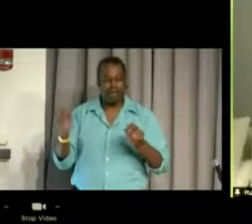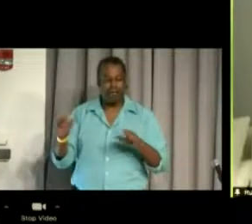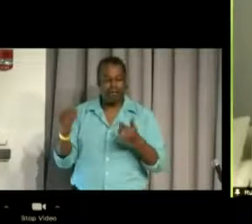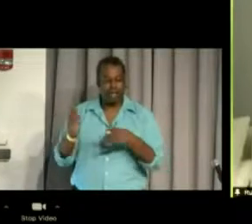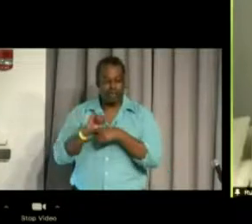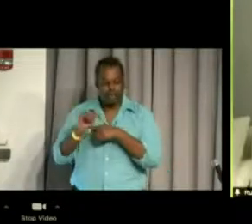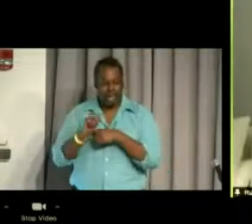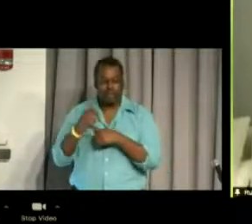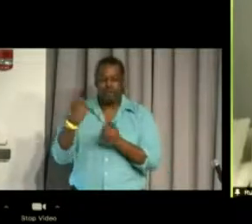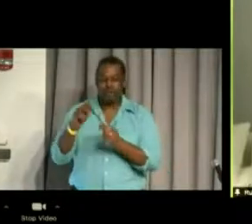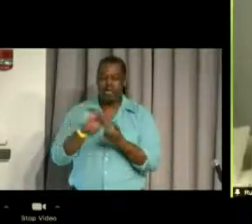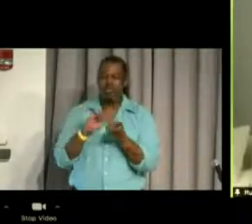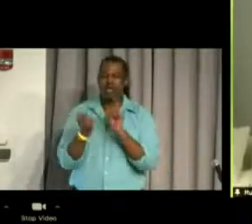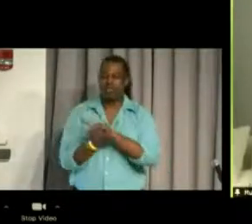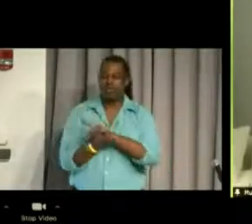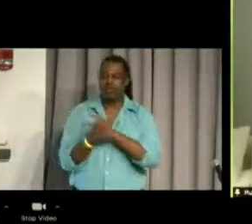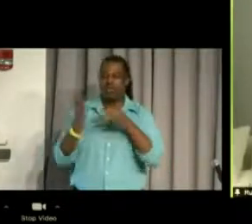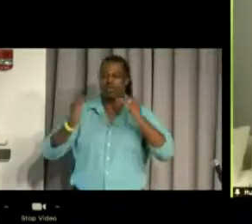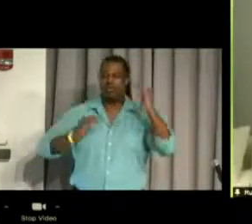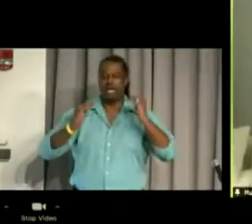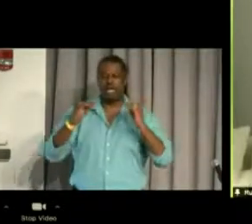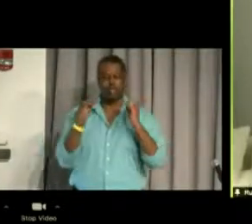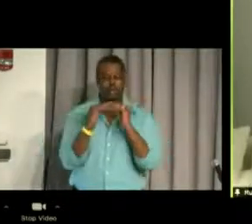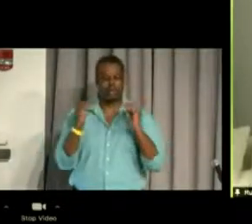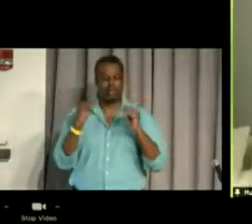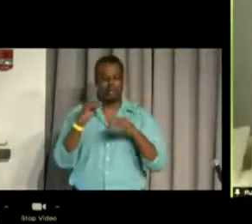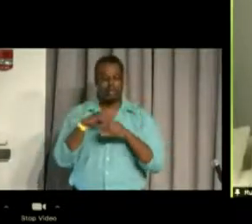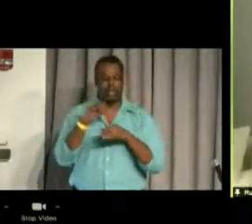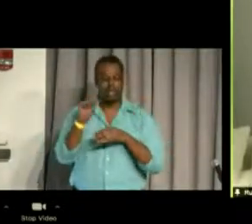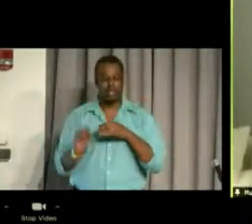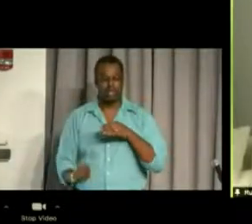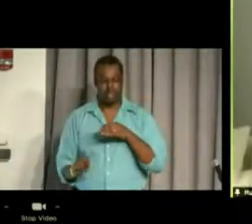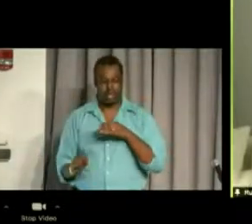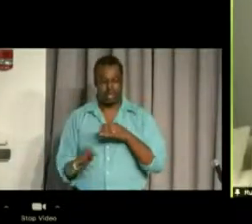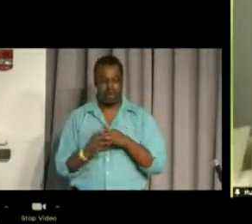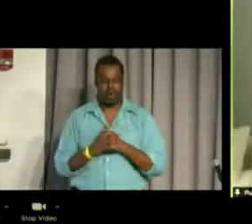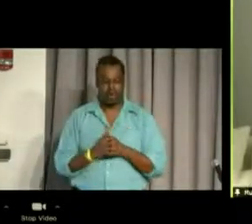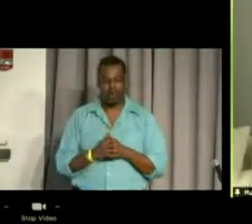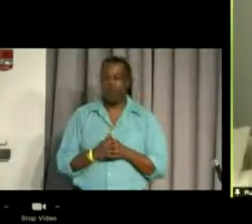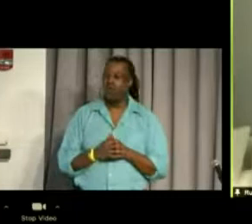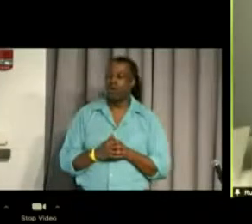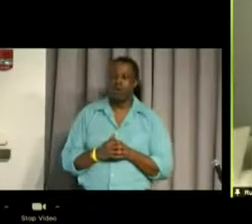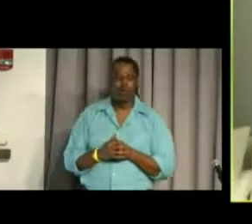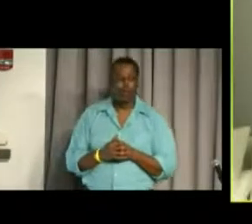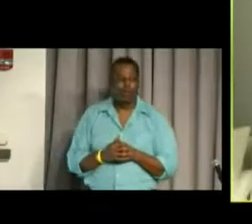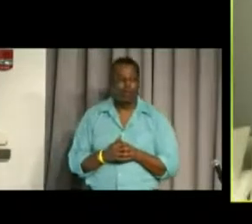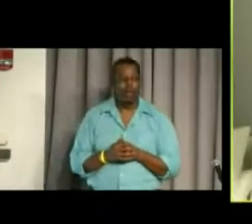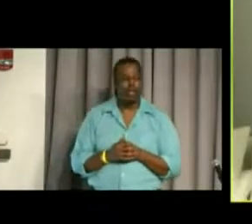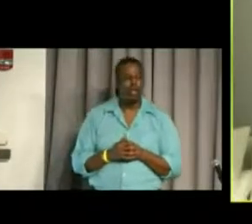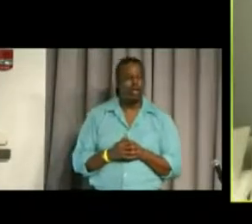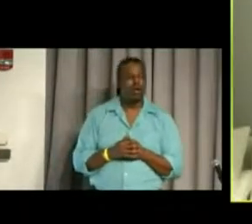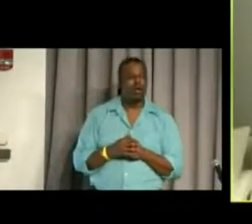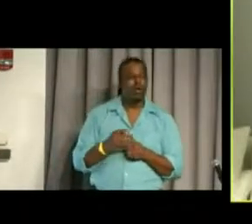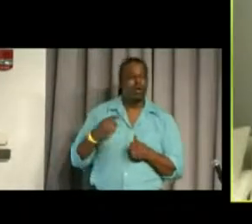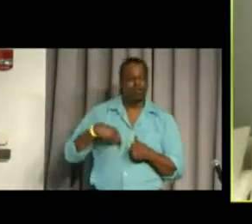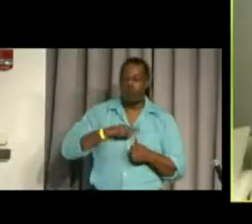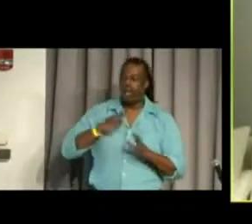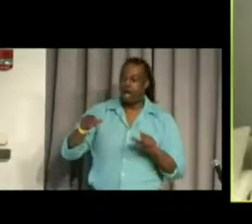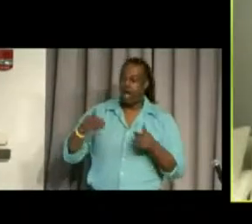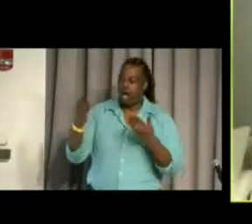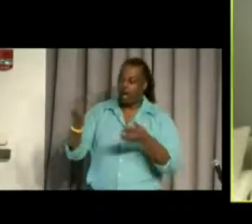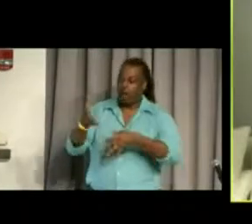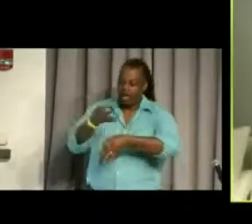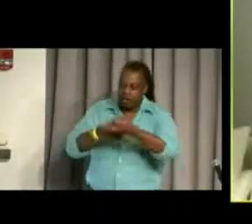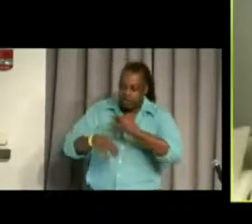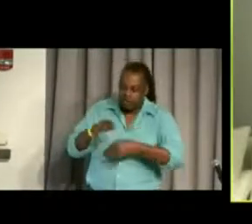transformative justice in the South. We, by engaging communities in electoral justice efforts, people's assemblies, alternatives to